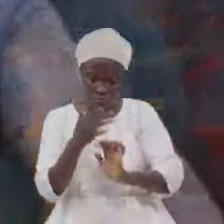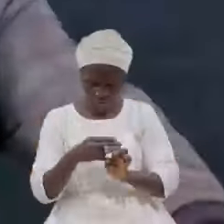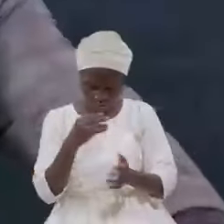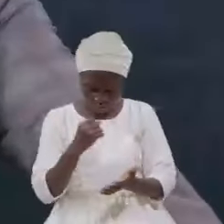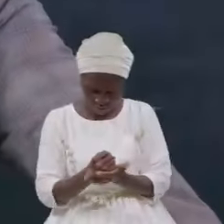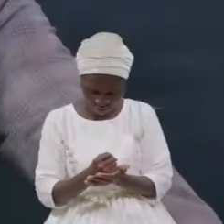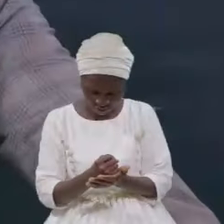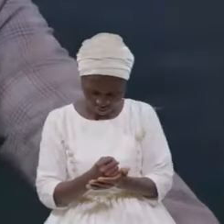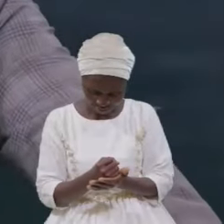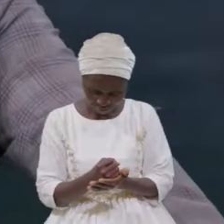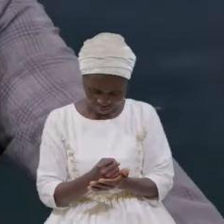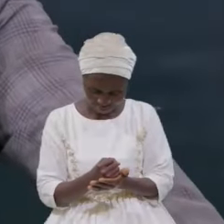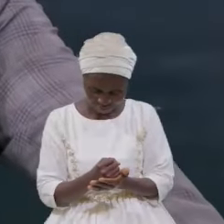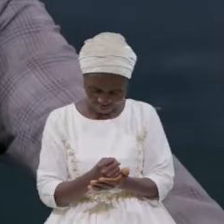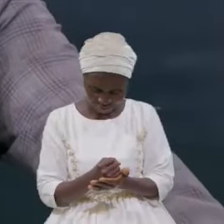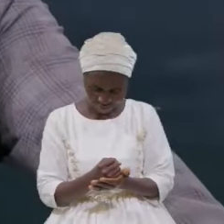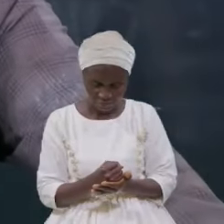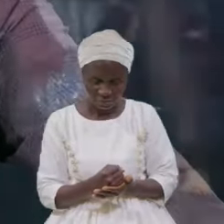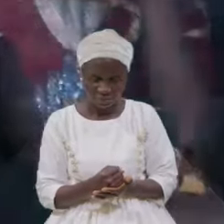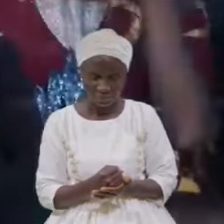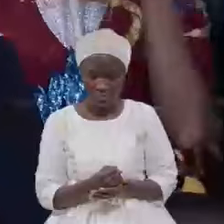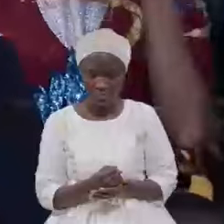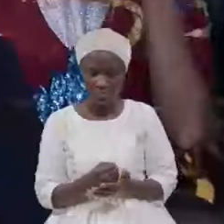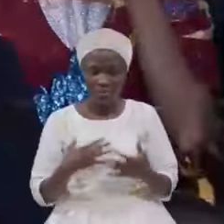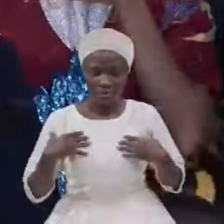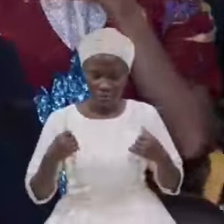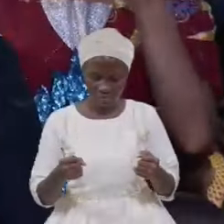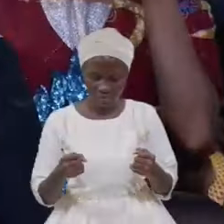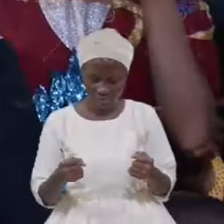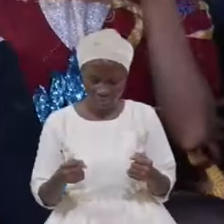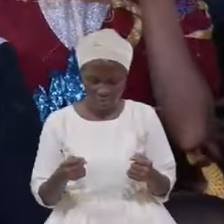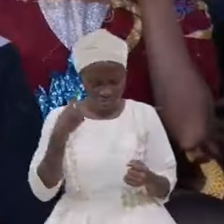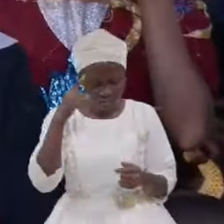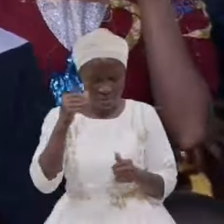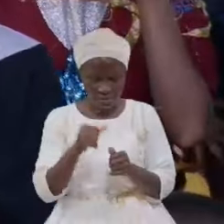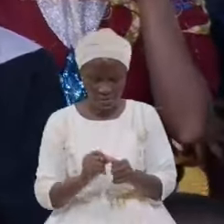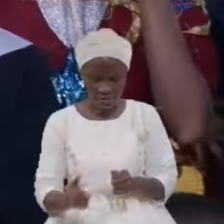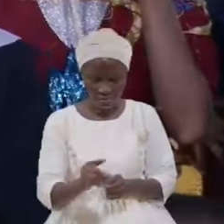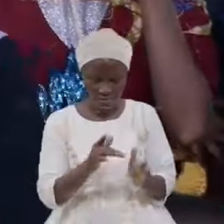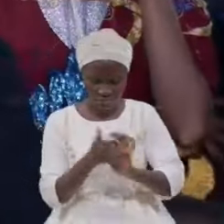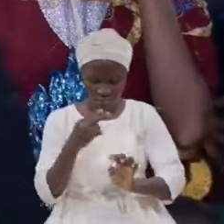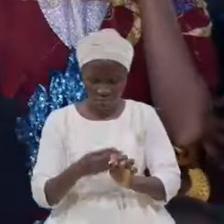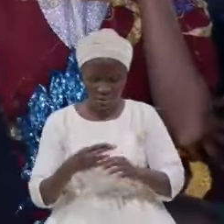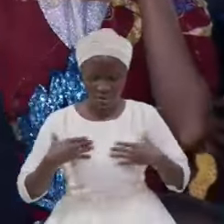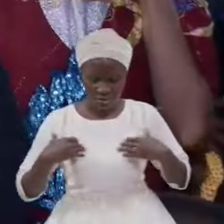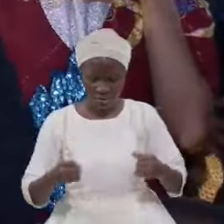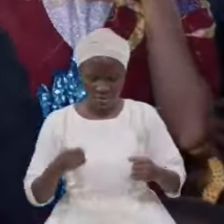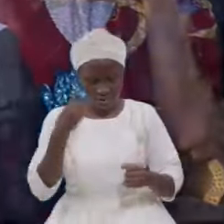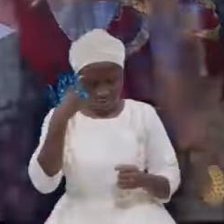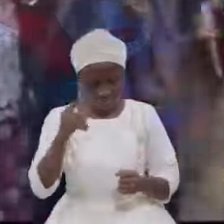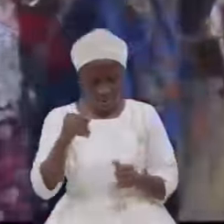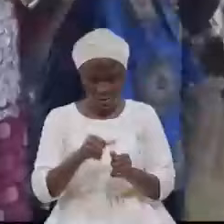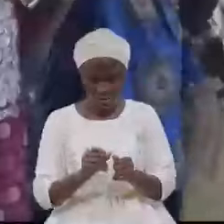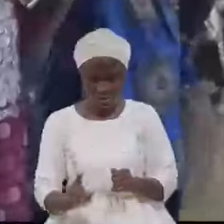Yeah. Recovery, yeah, for everyone. Yeah. Healing for everyone.